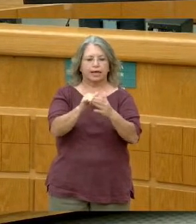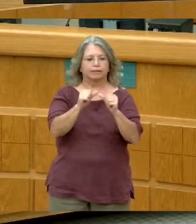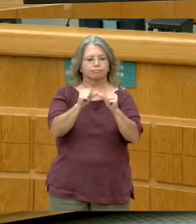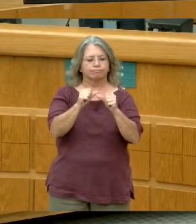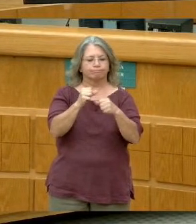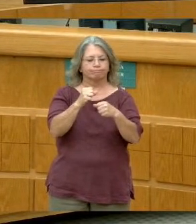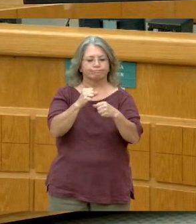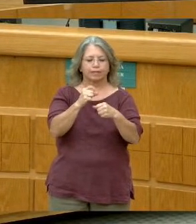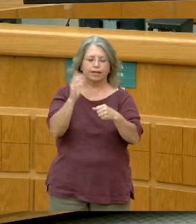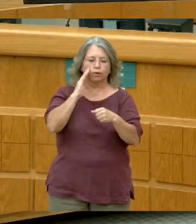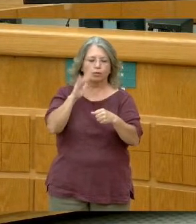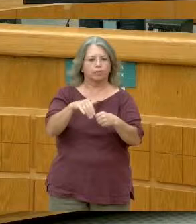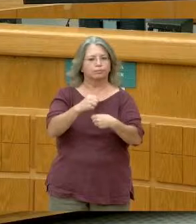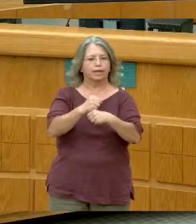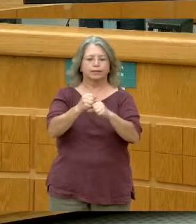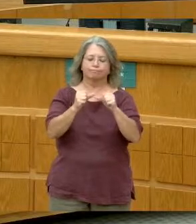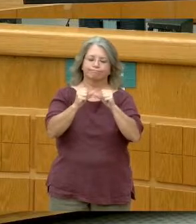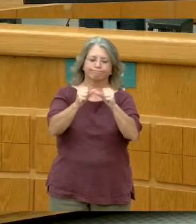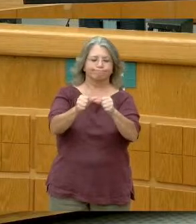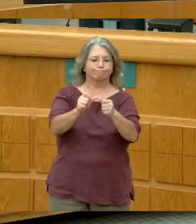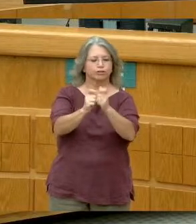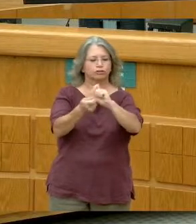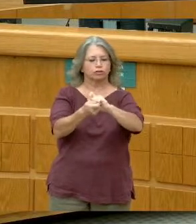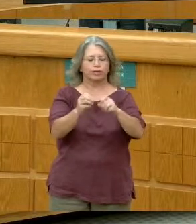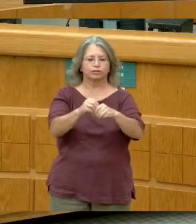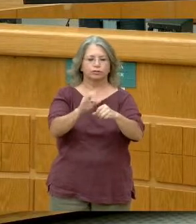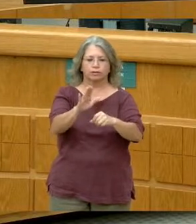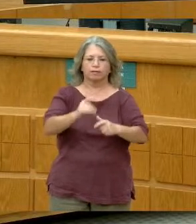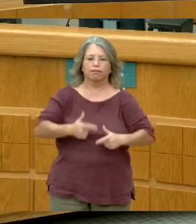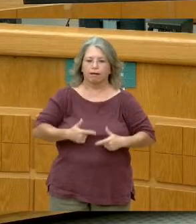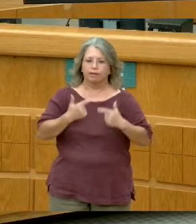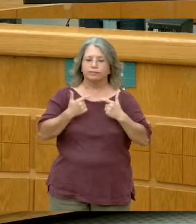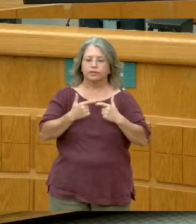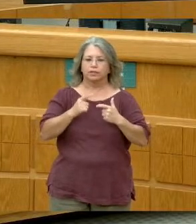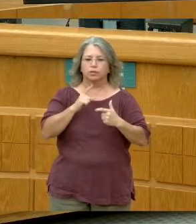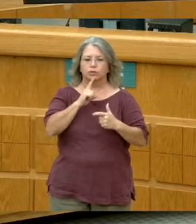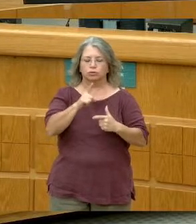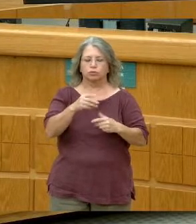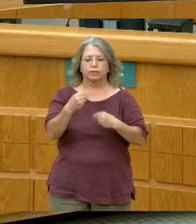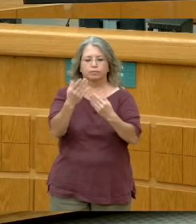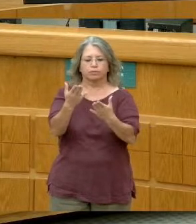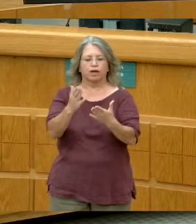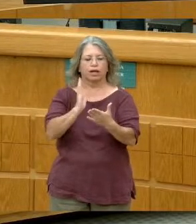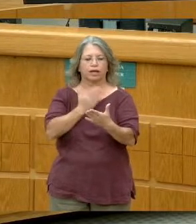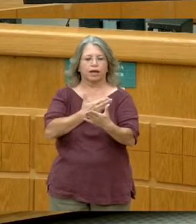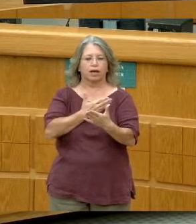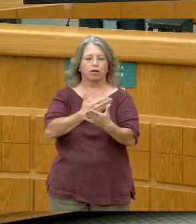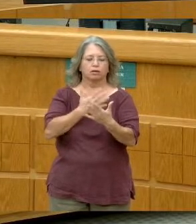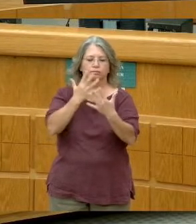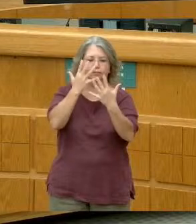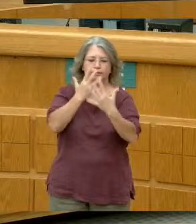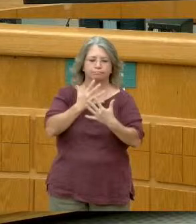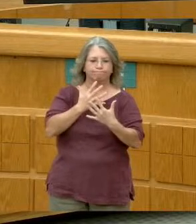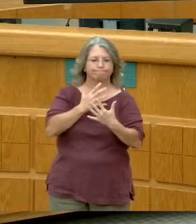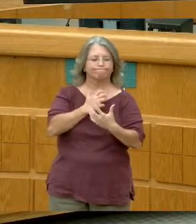crime victims. And we send our deepest condolences to the family and friends of Deborah Garcia.